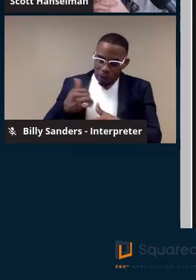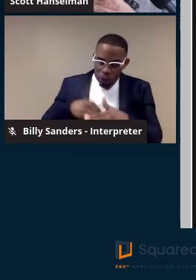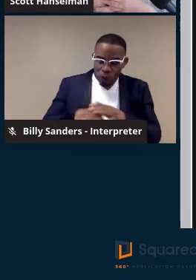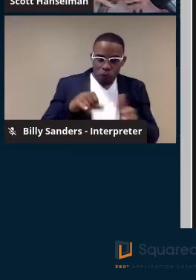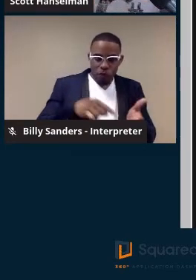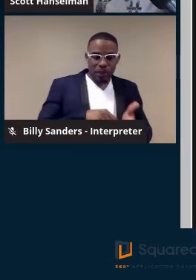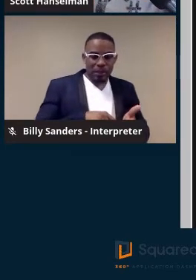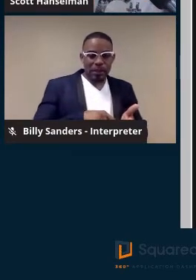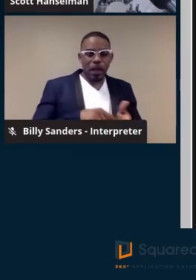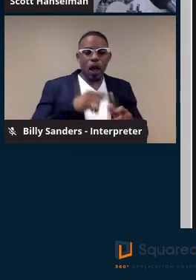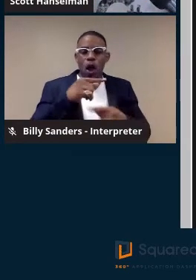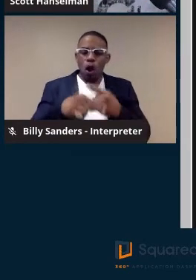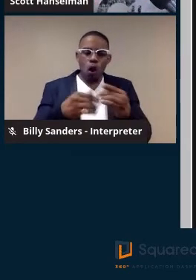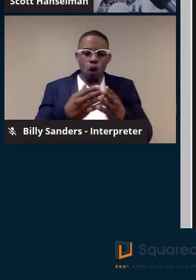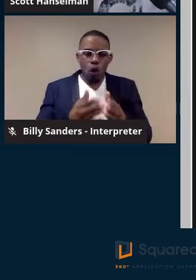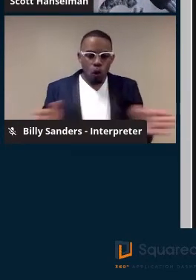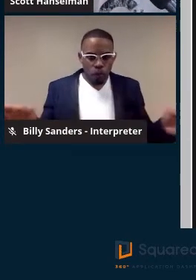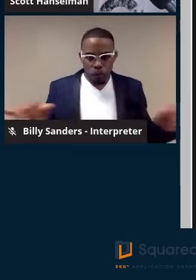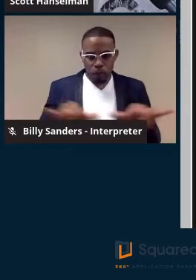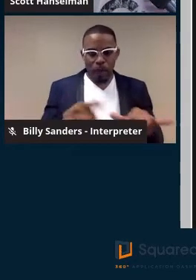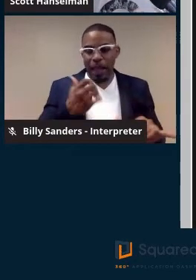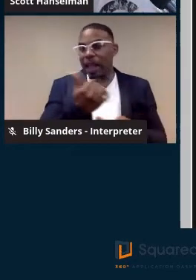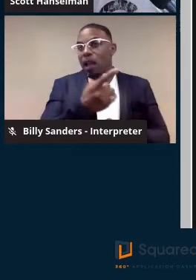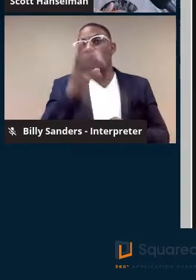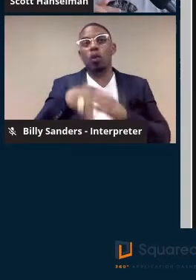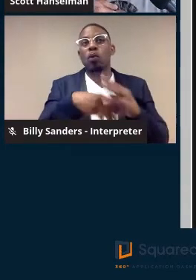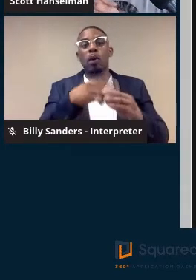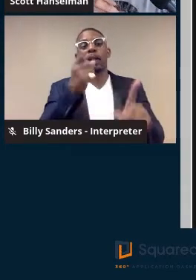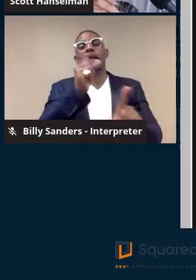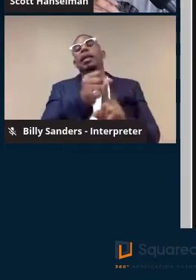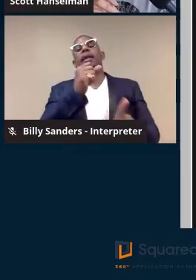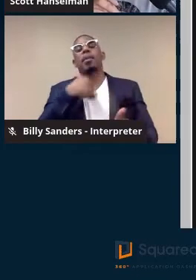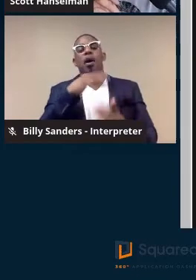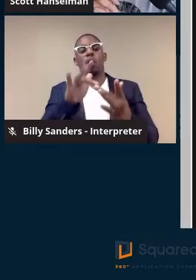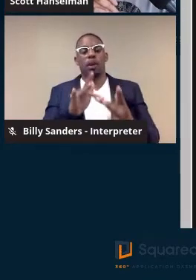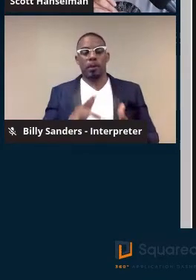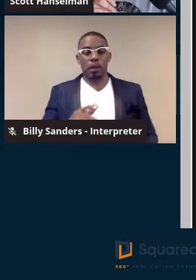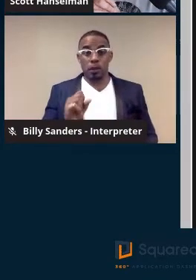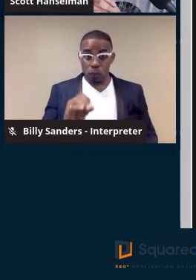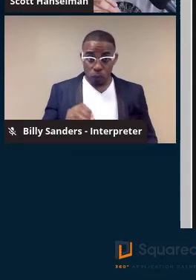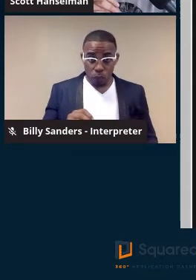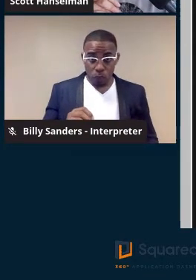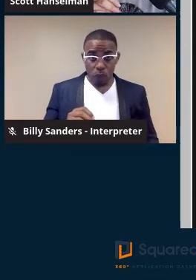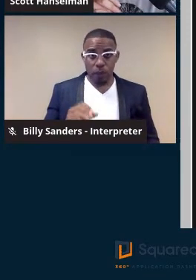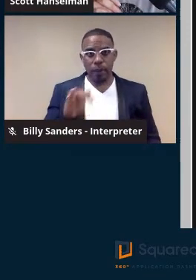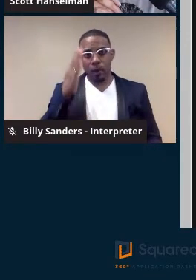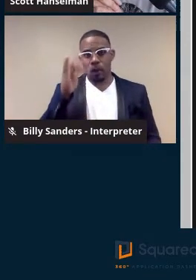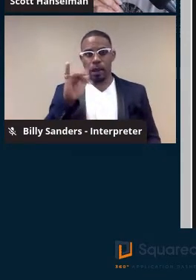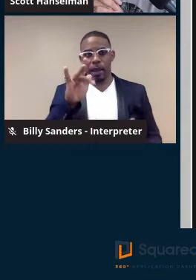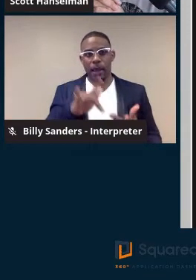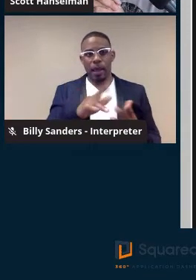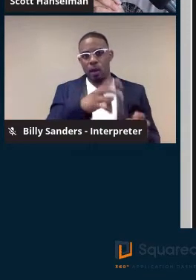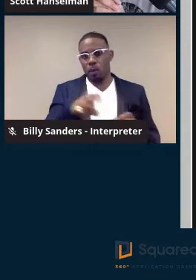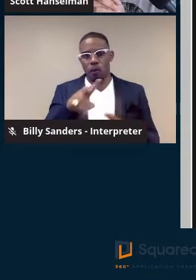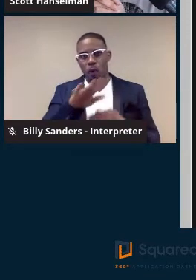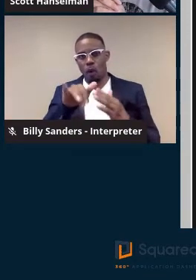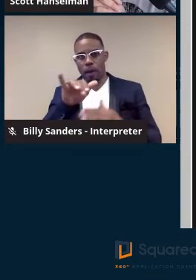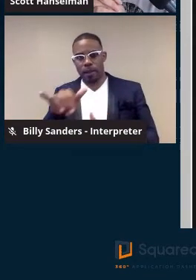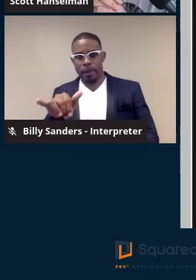this at a global scale. I wanted anyone in the world to hit my website. So that's why I have moved all of